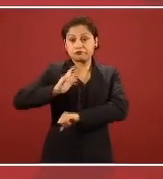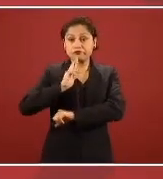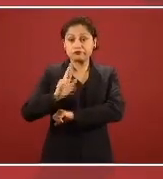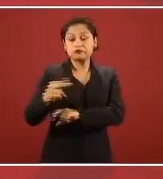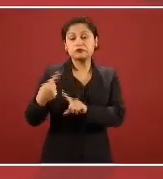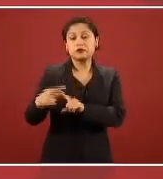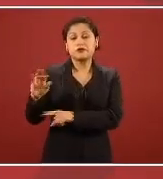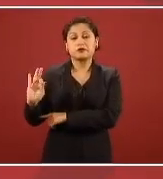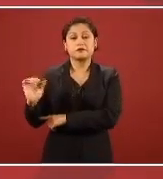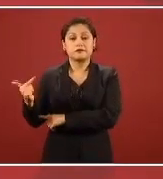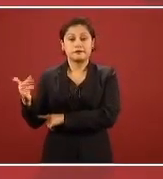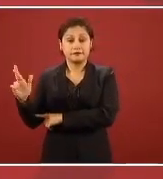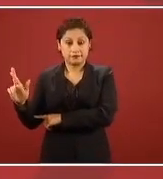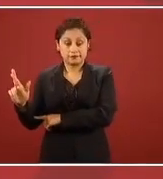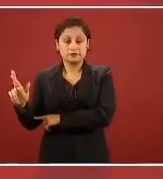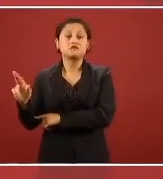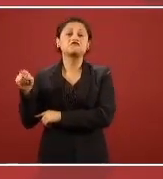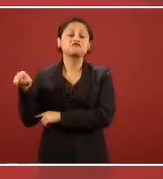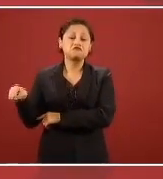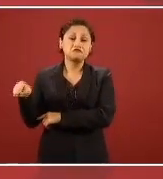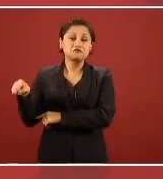aplica